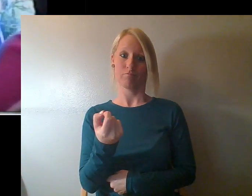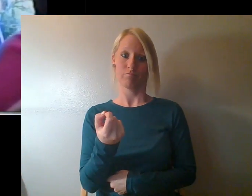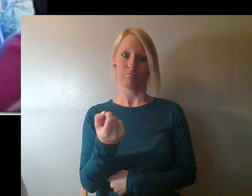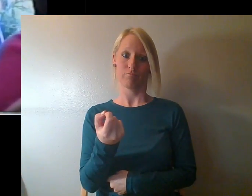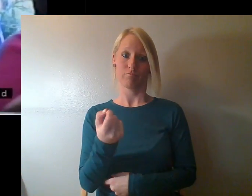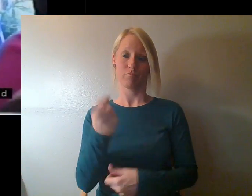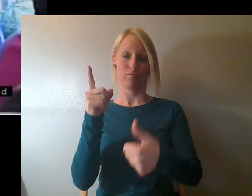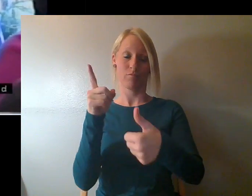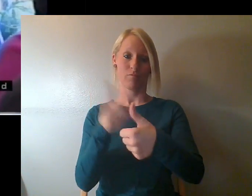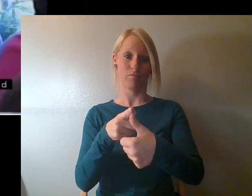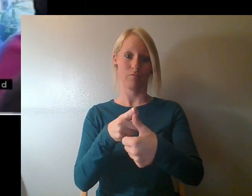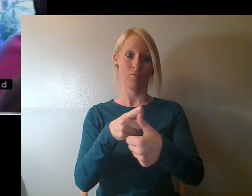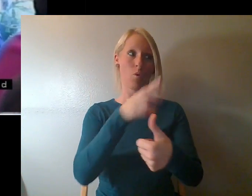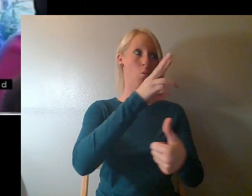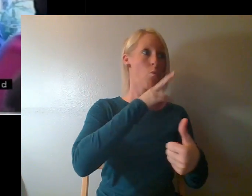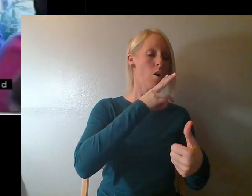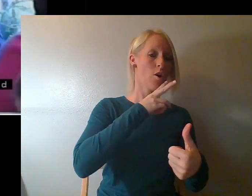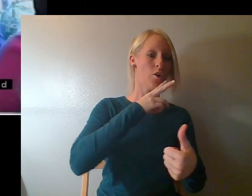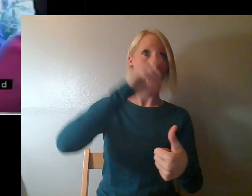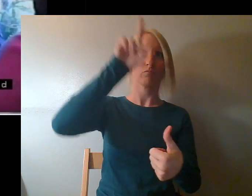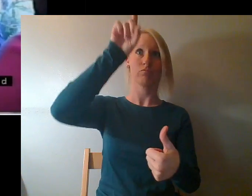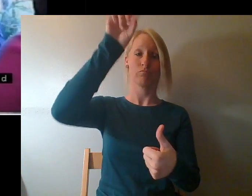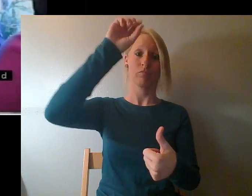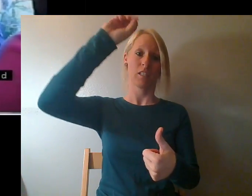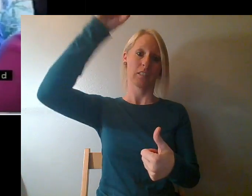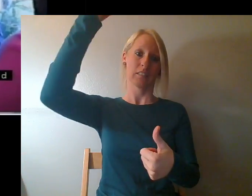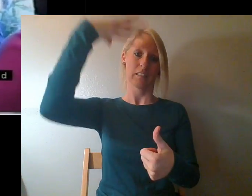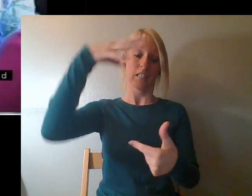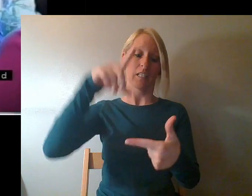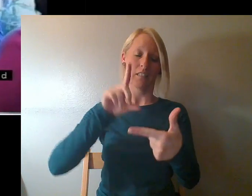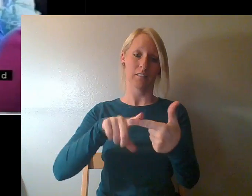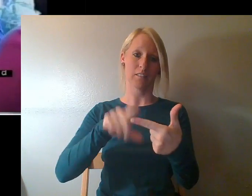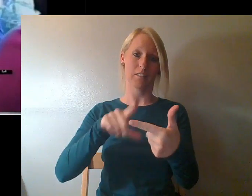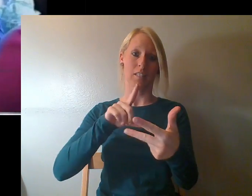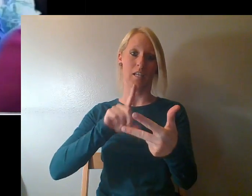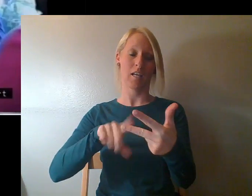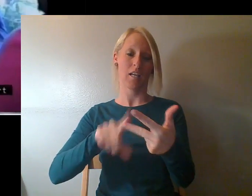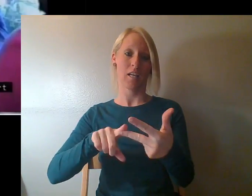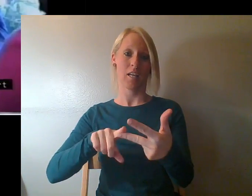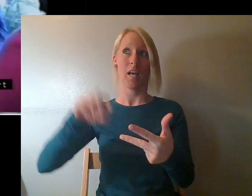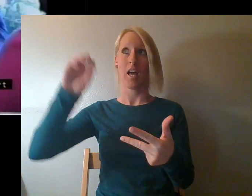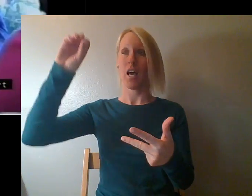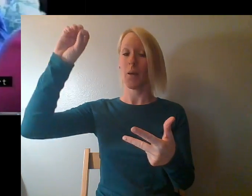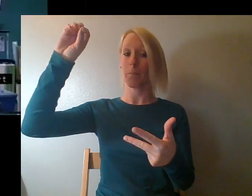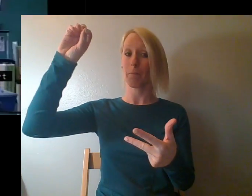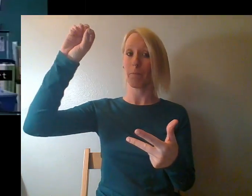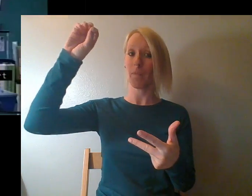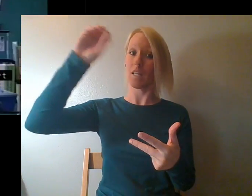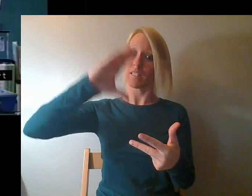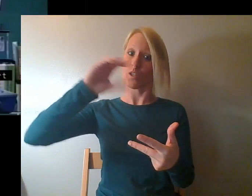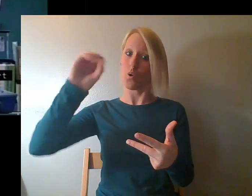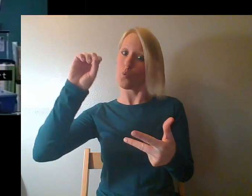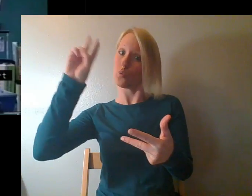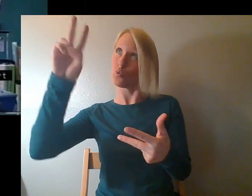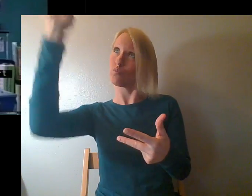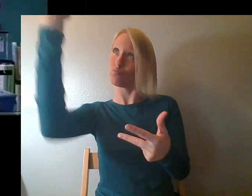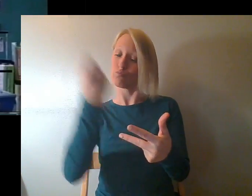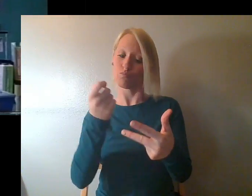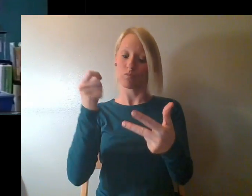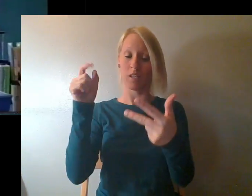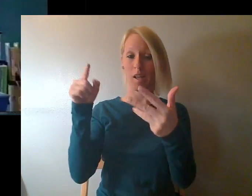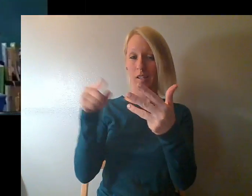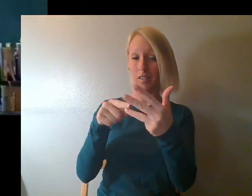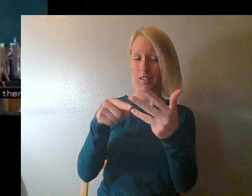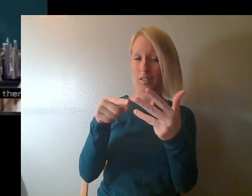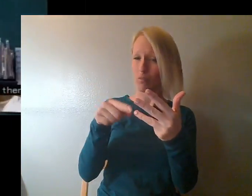One more thing you should have in your notes. I didn't have it. Didn't have this part? No, We left off here? Okay, then let's pick it